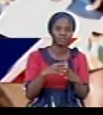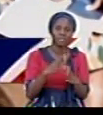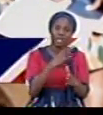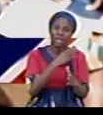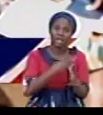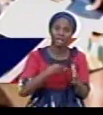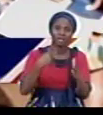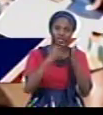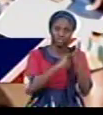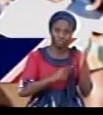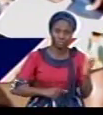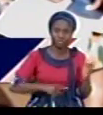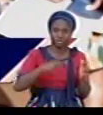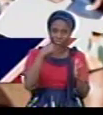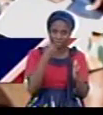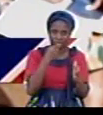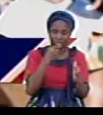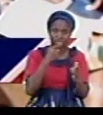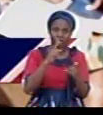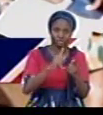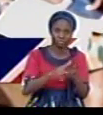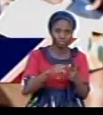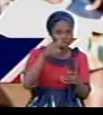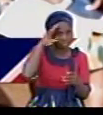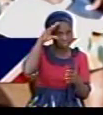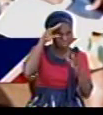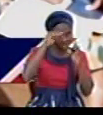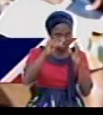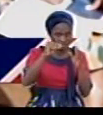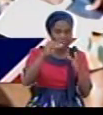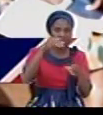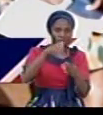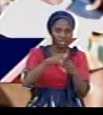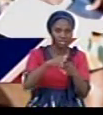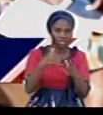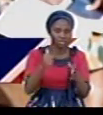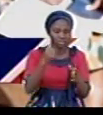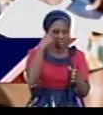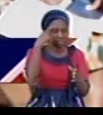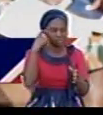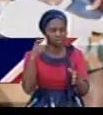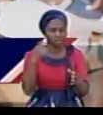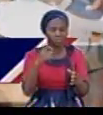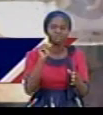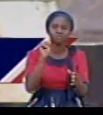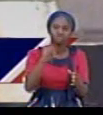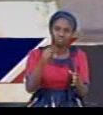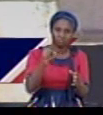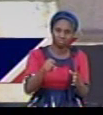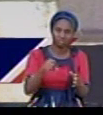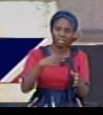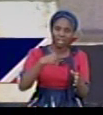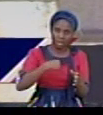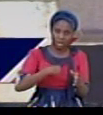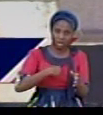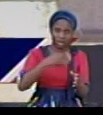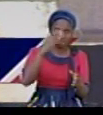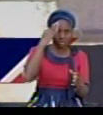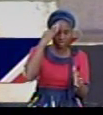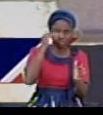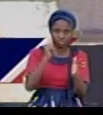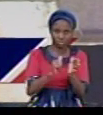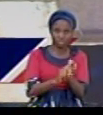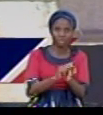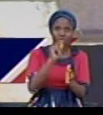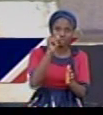Lord said unto him in a dream, yea, I know that thou didst